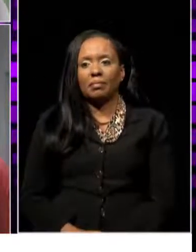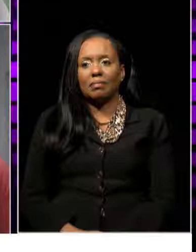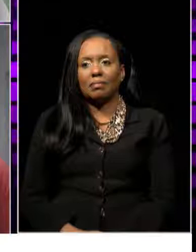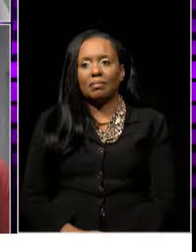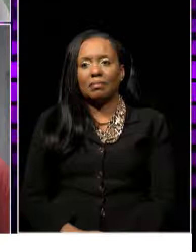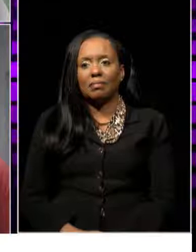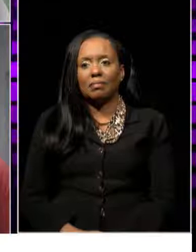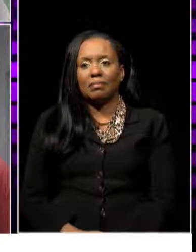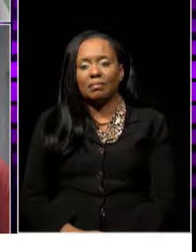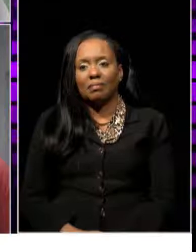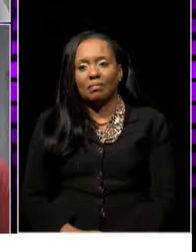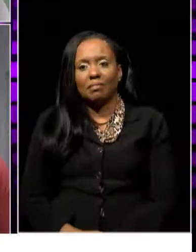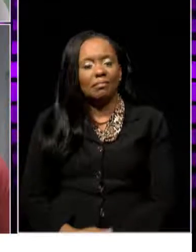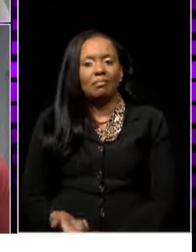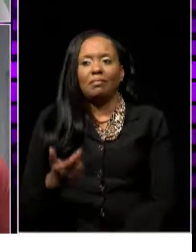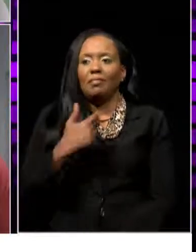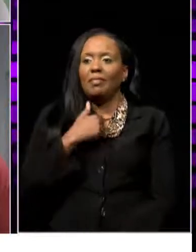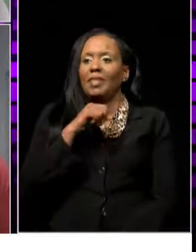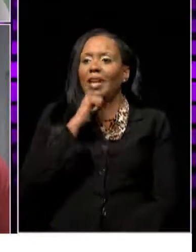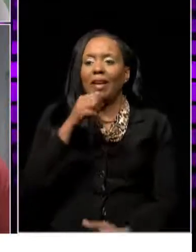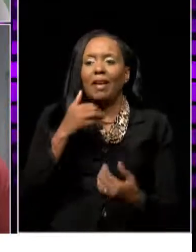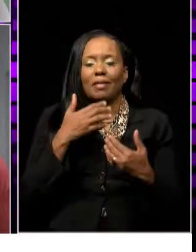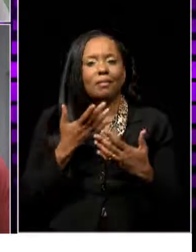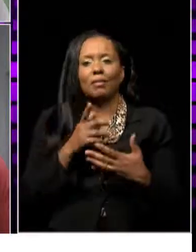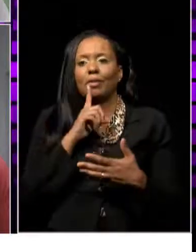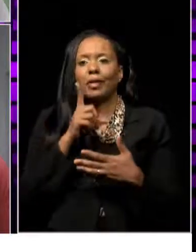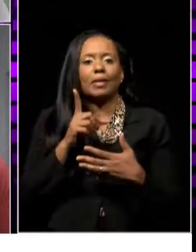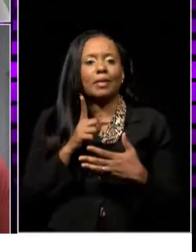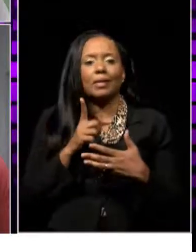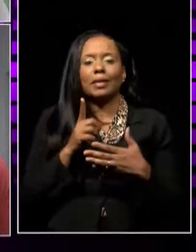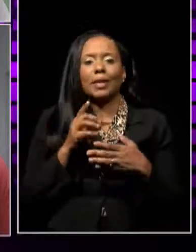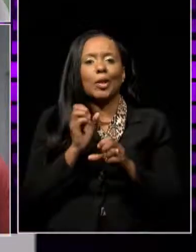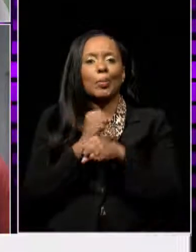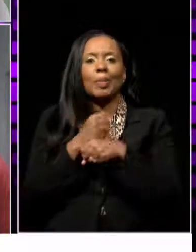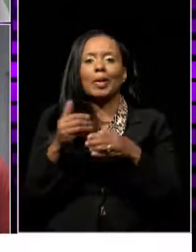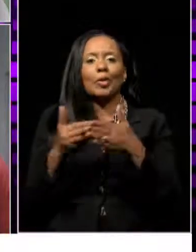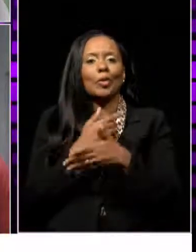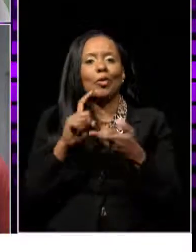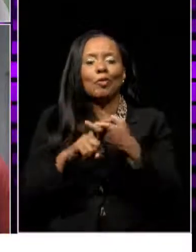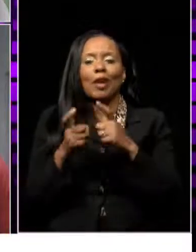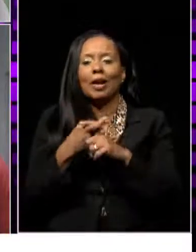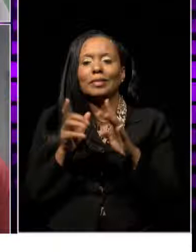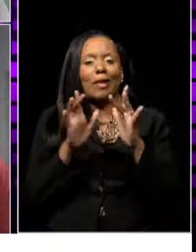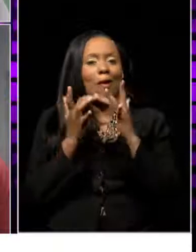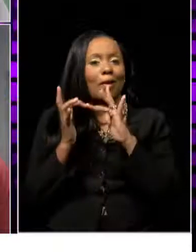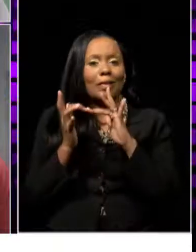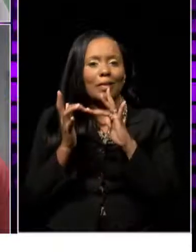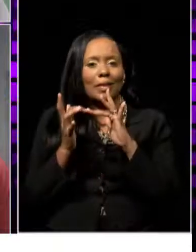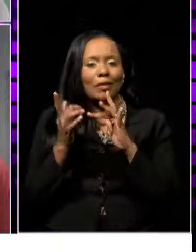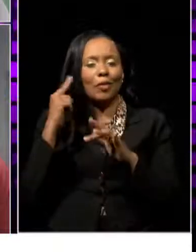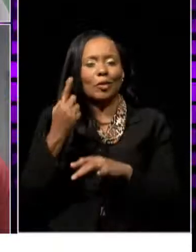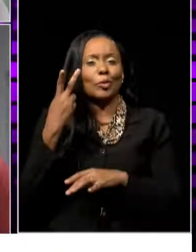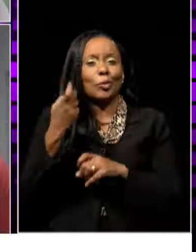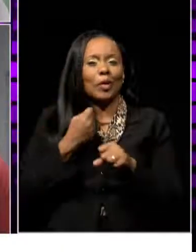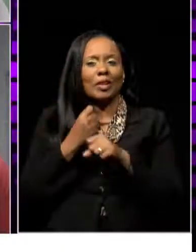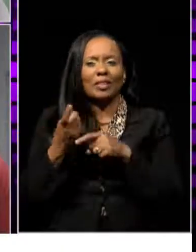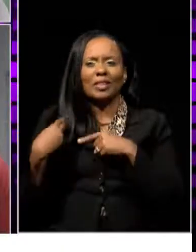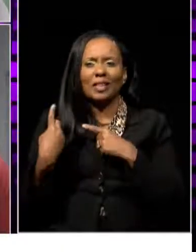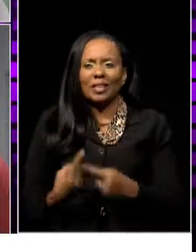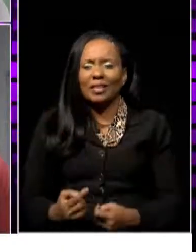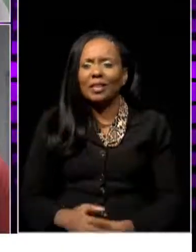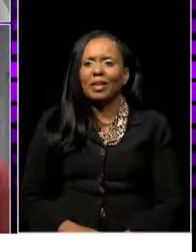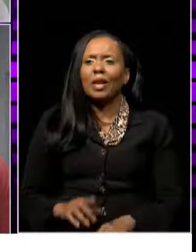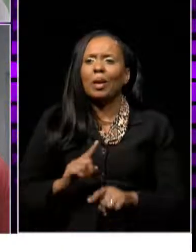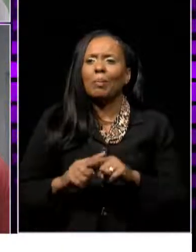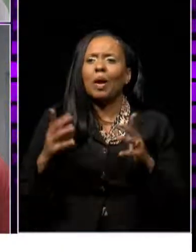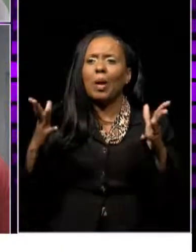because of this online environment. I'm no online guy. But Ms. Fergus, I'd love to hear from you about you and your students.